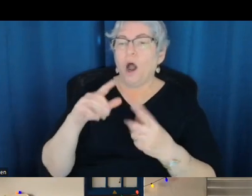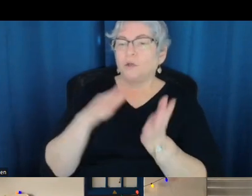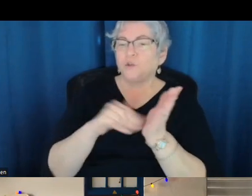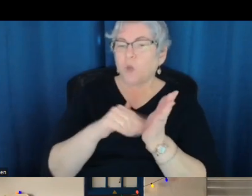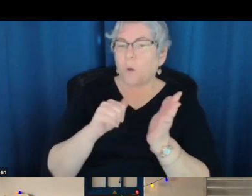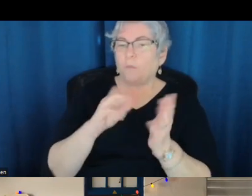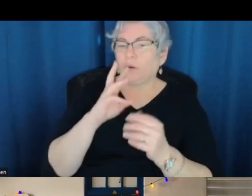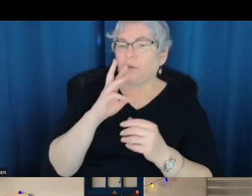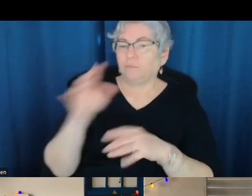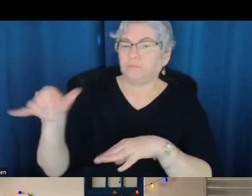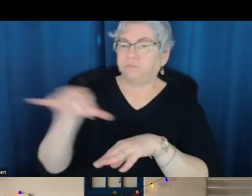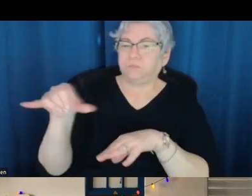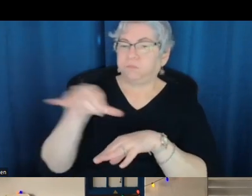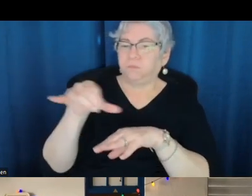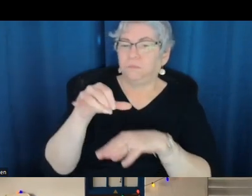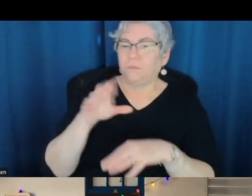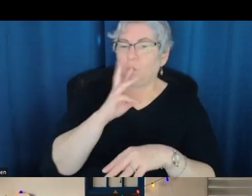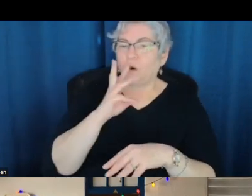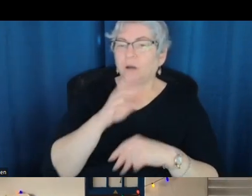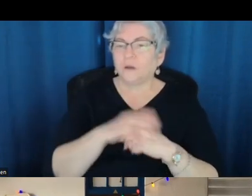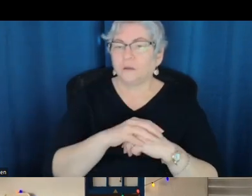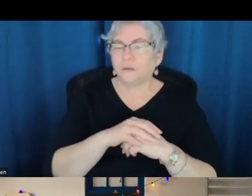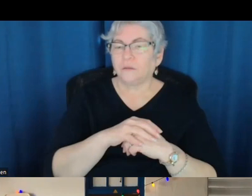in that photograph with the, let's see here.